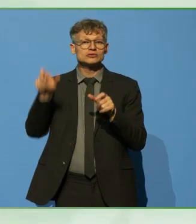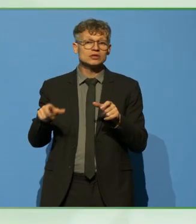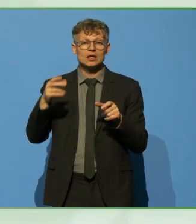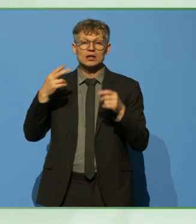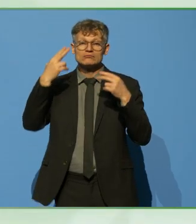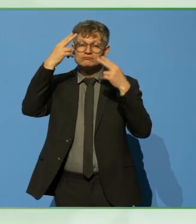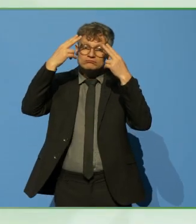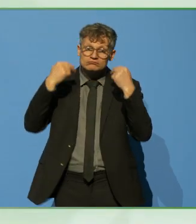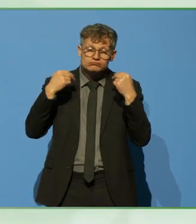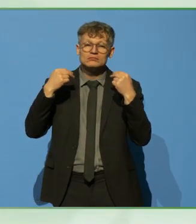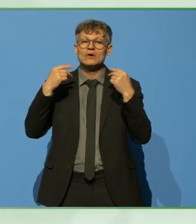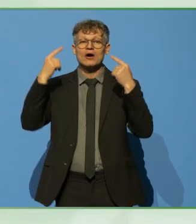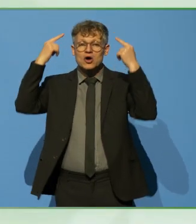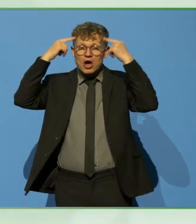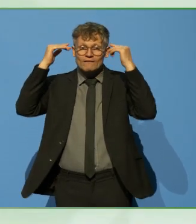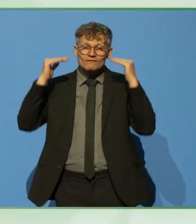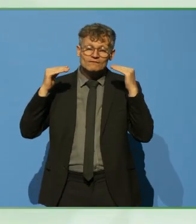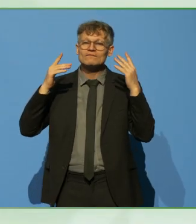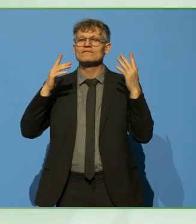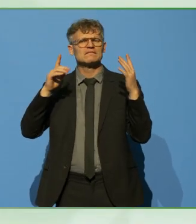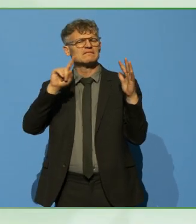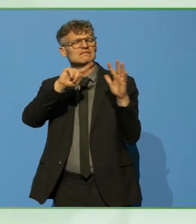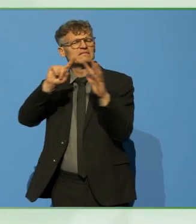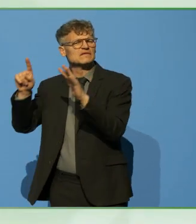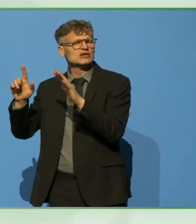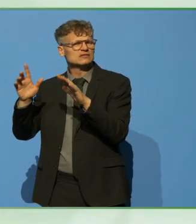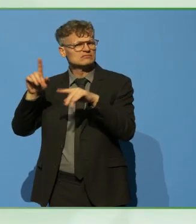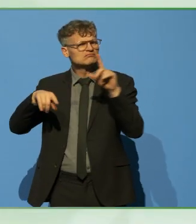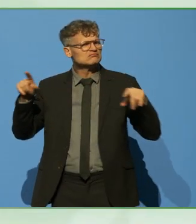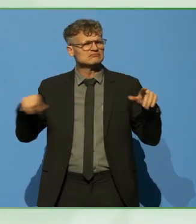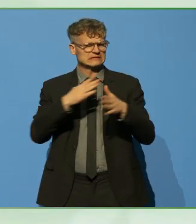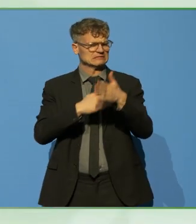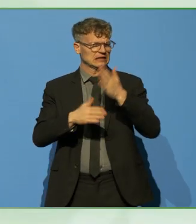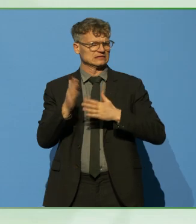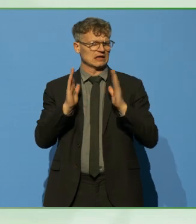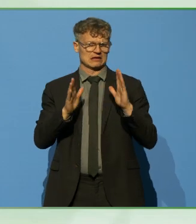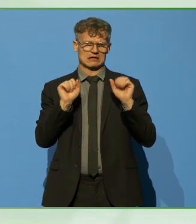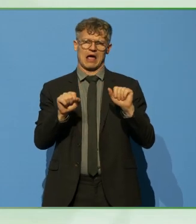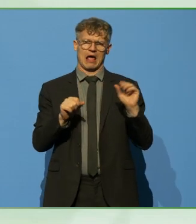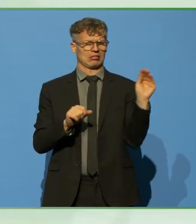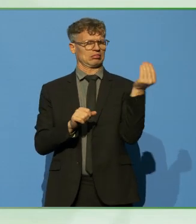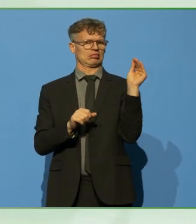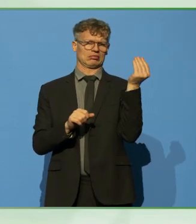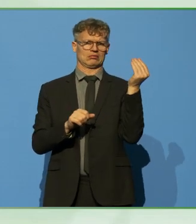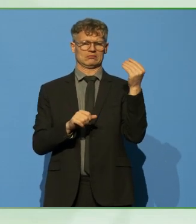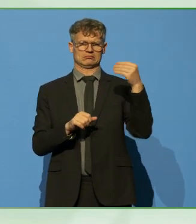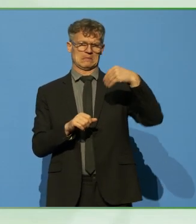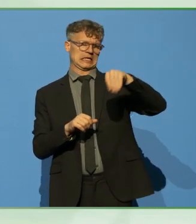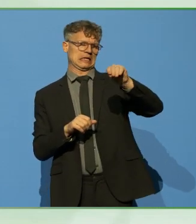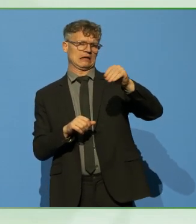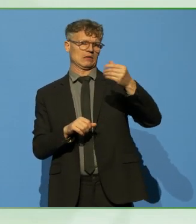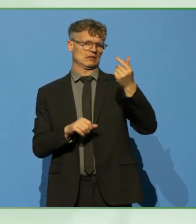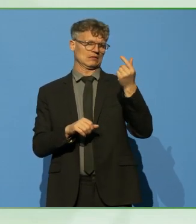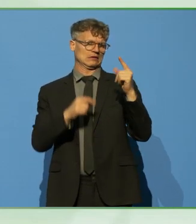about this, Evelyn has mentioned it, but I think it's also very important to mention that it needs to be able to allow